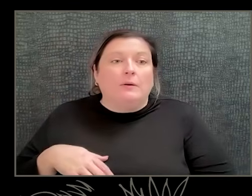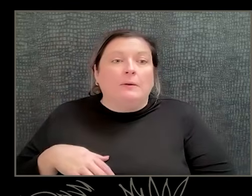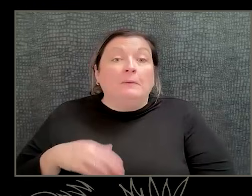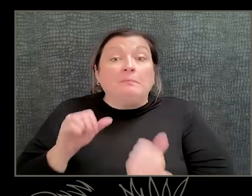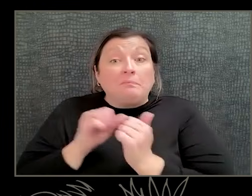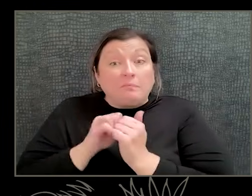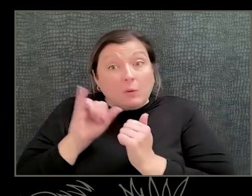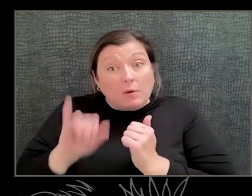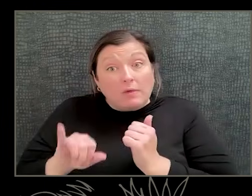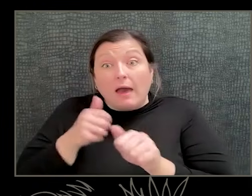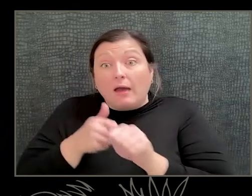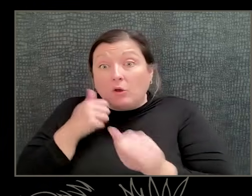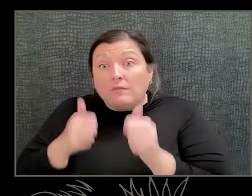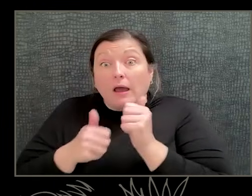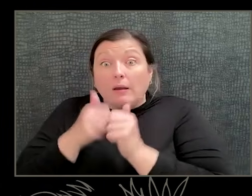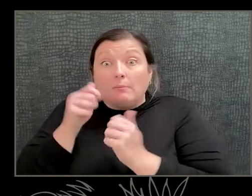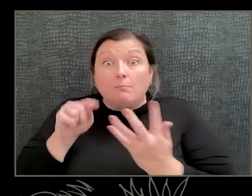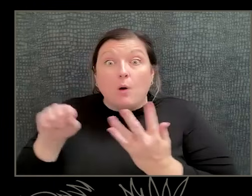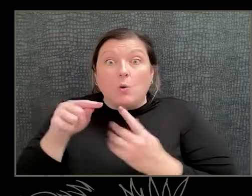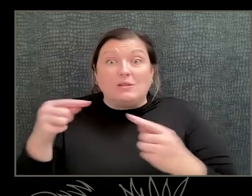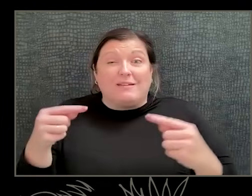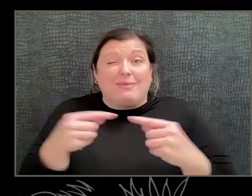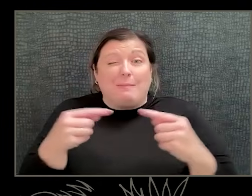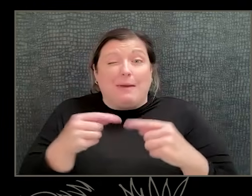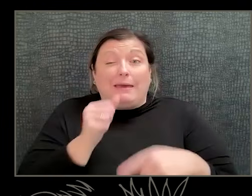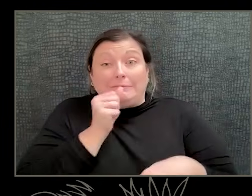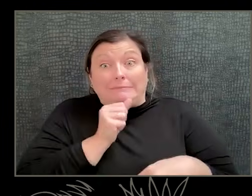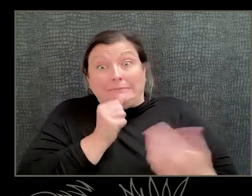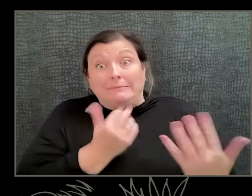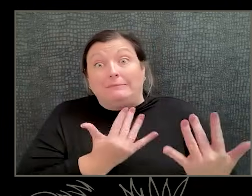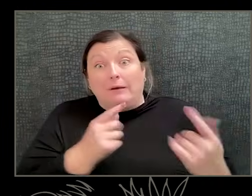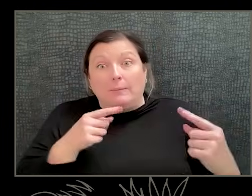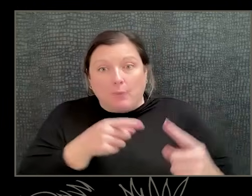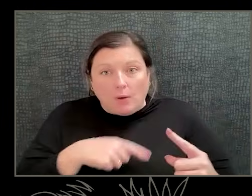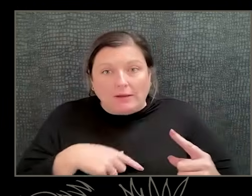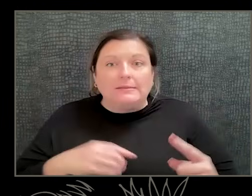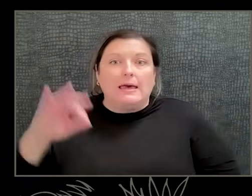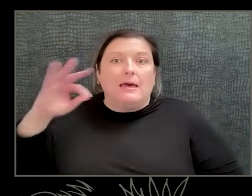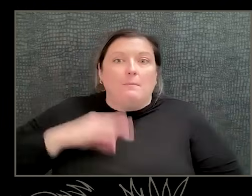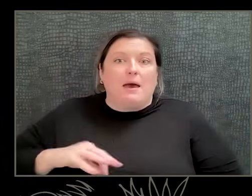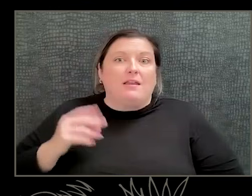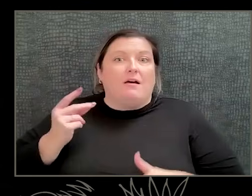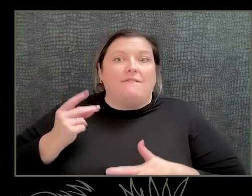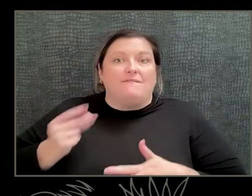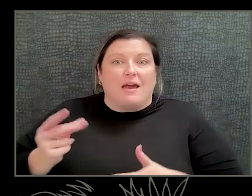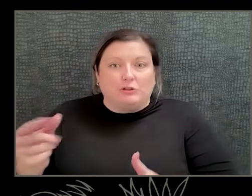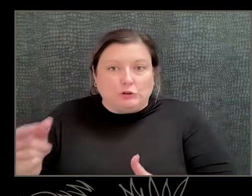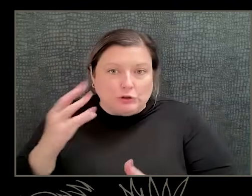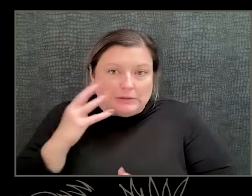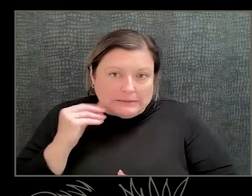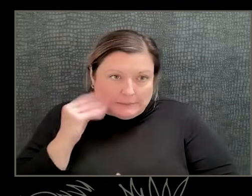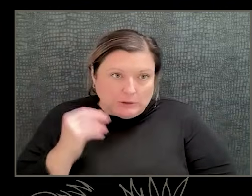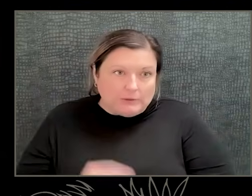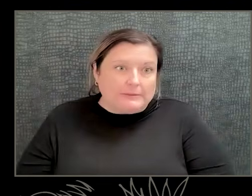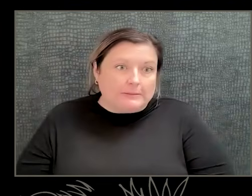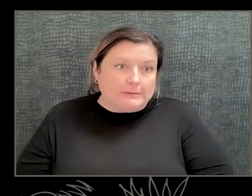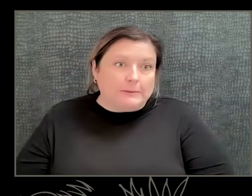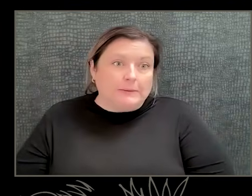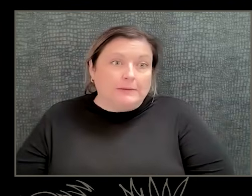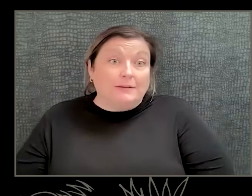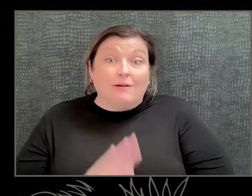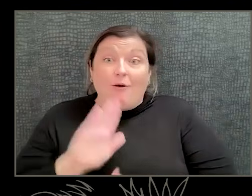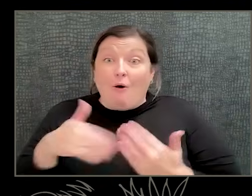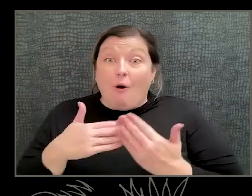can kind of avoid most of the pain points and get to benefits of a faster TypeScript experience. All